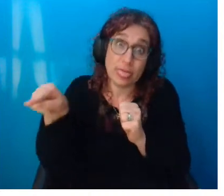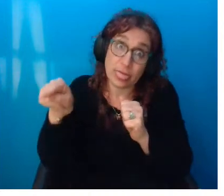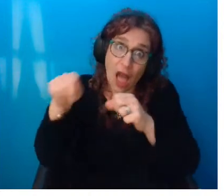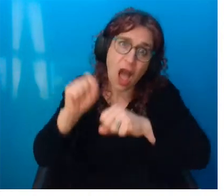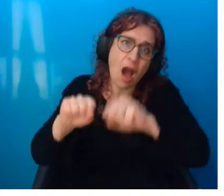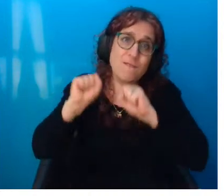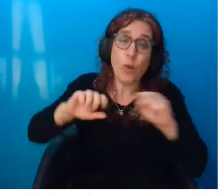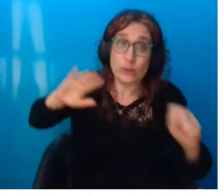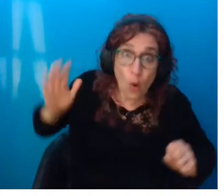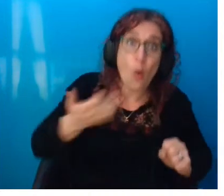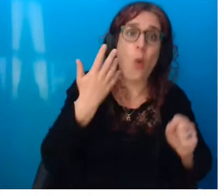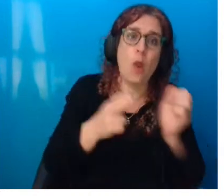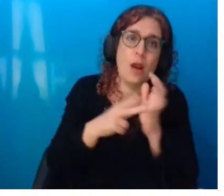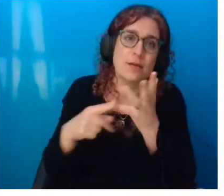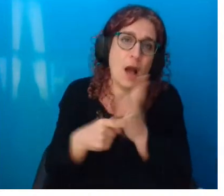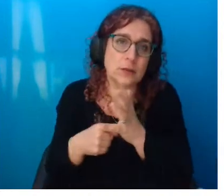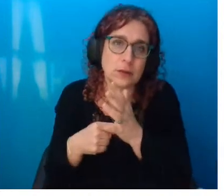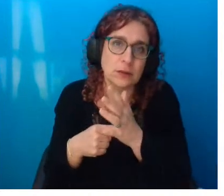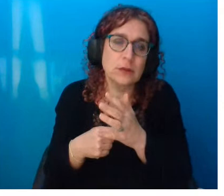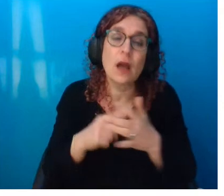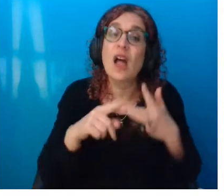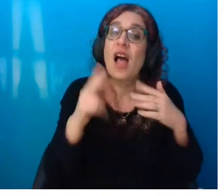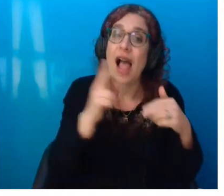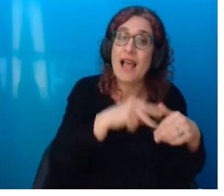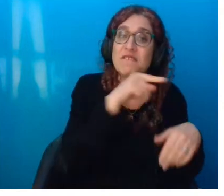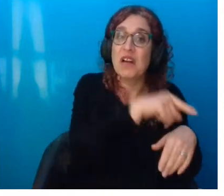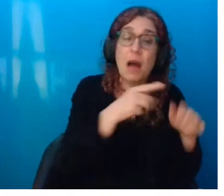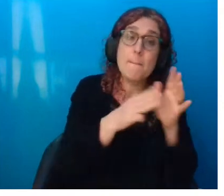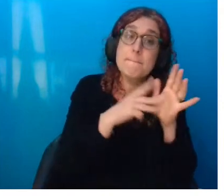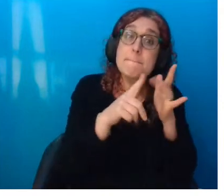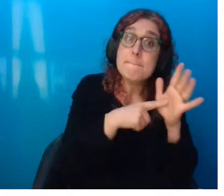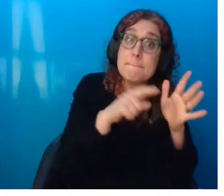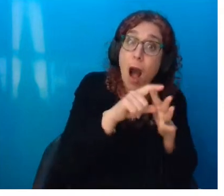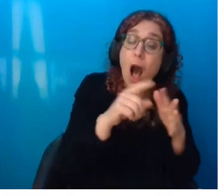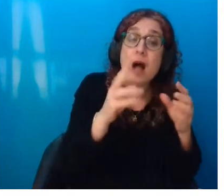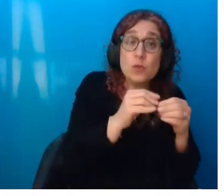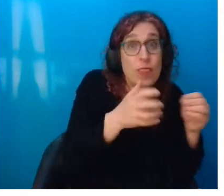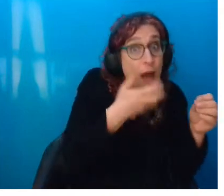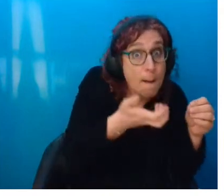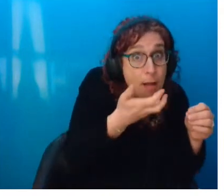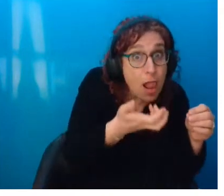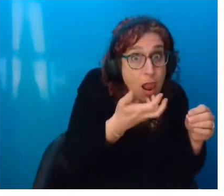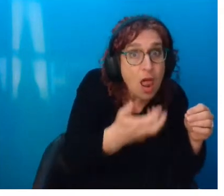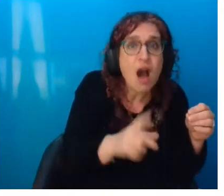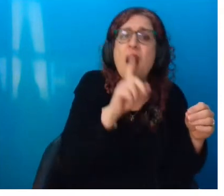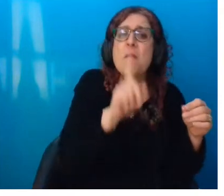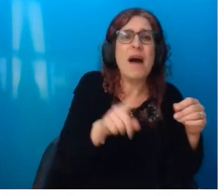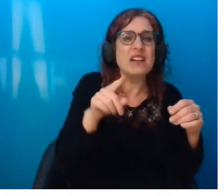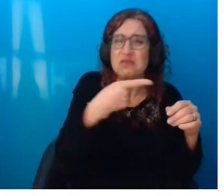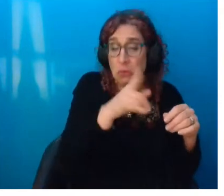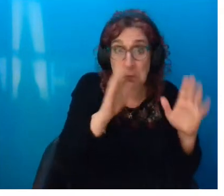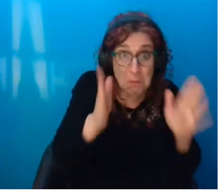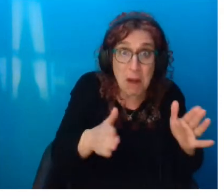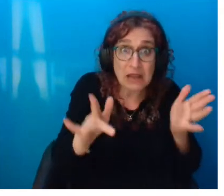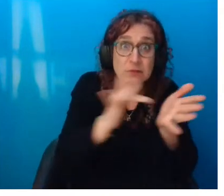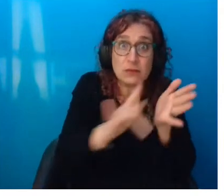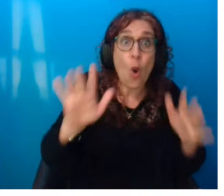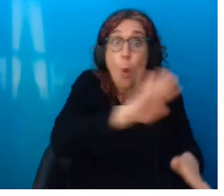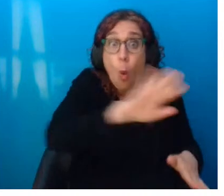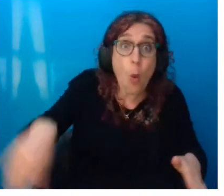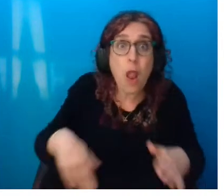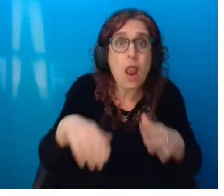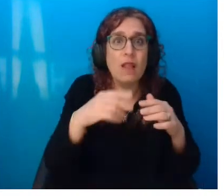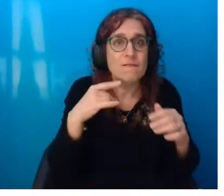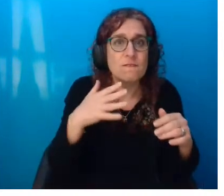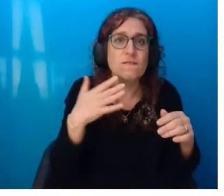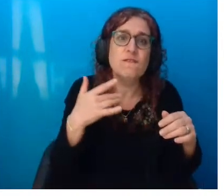you've reacted mildly to apples, you need to be aware that you might react to other fruits, but you don't need to avoid them. Testing can help the